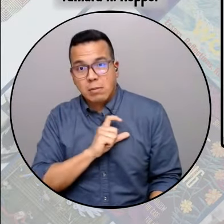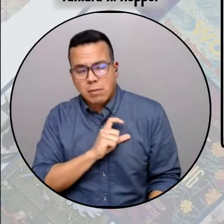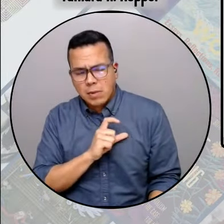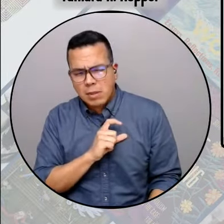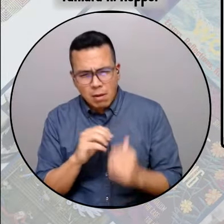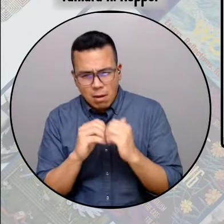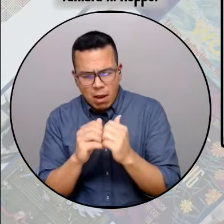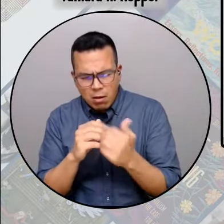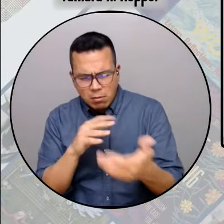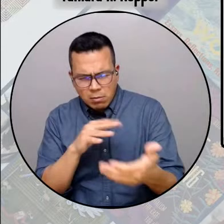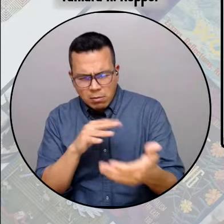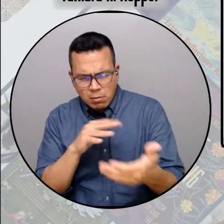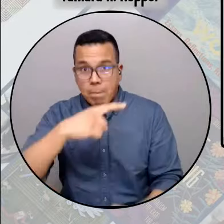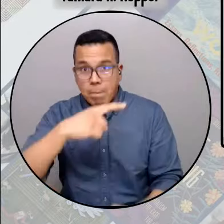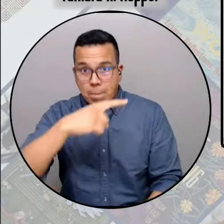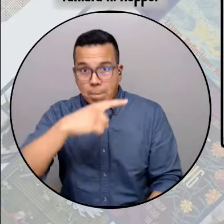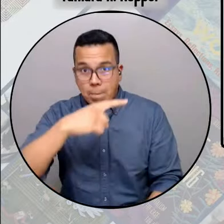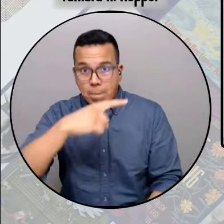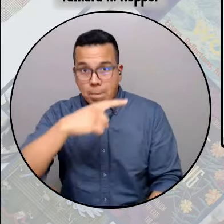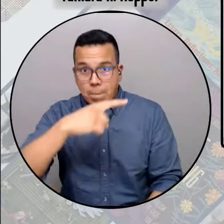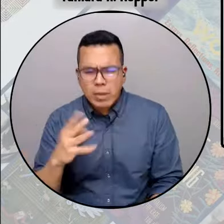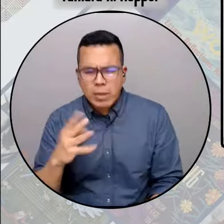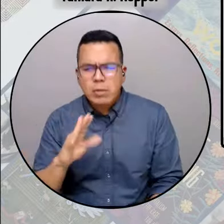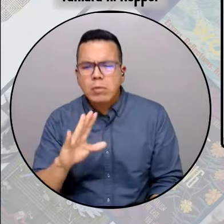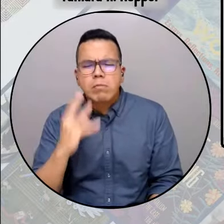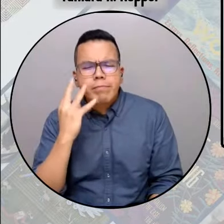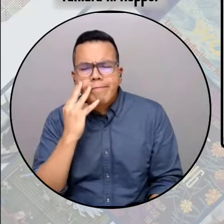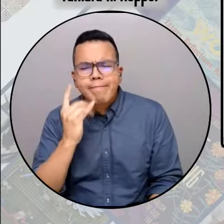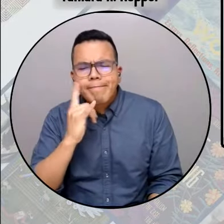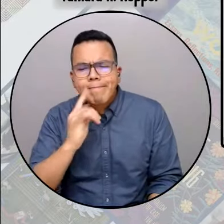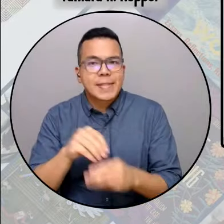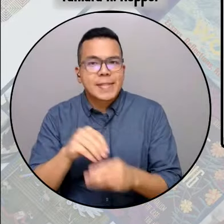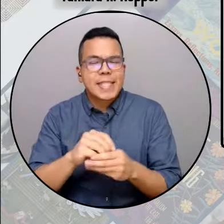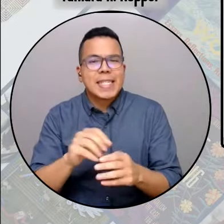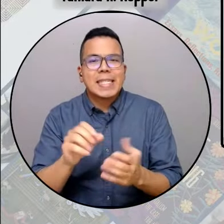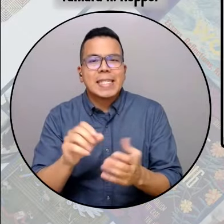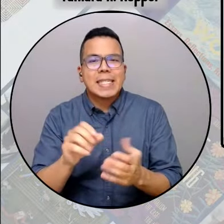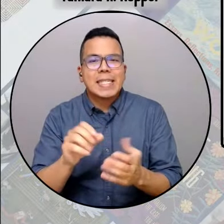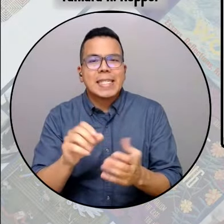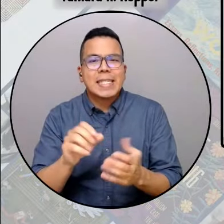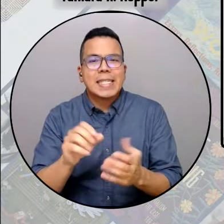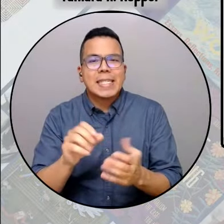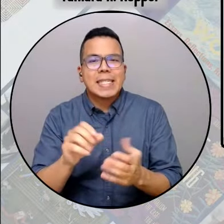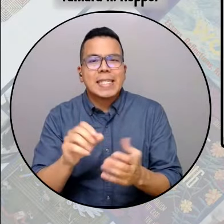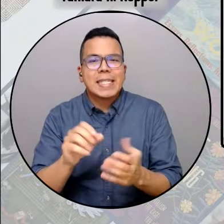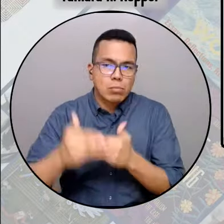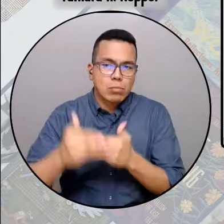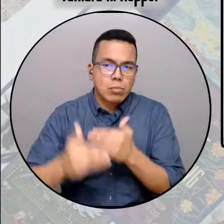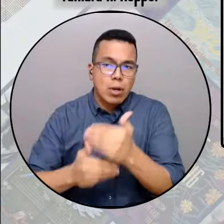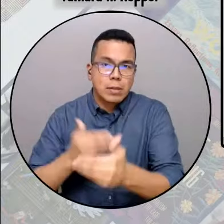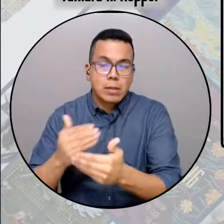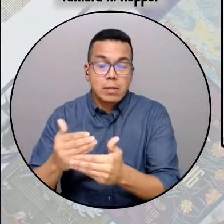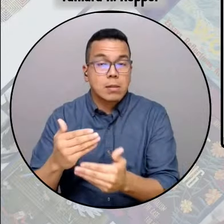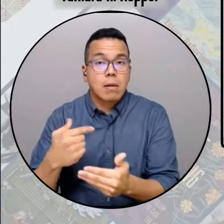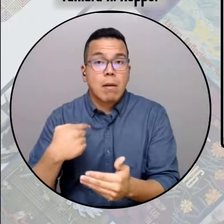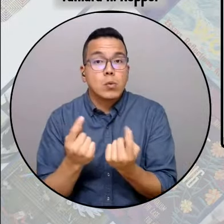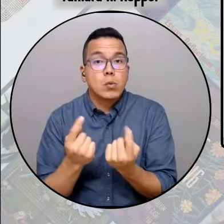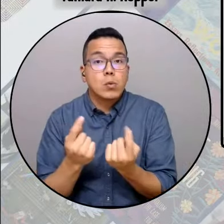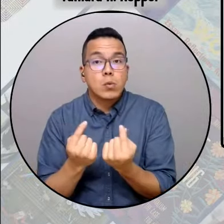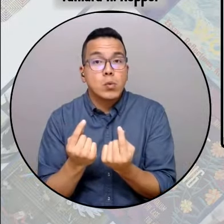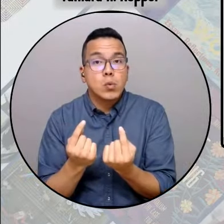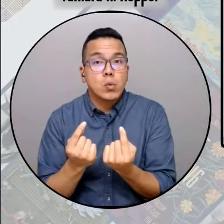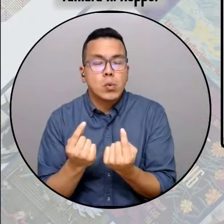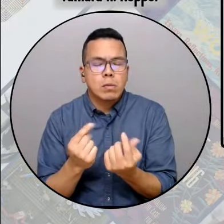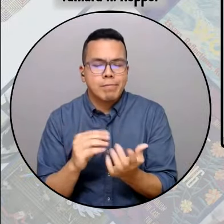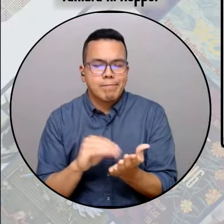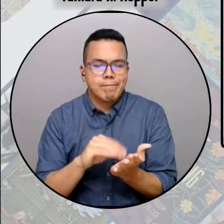experiences of Black immigrants in the deportation process. I had to use Africa and different